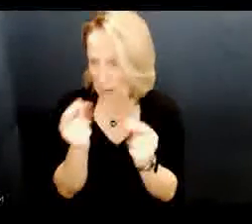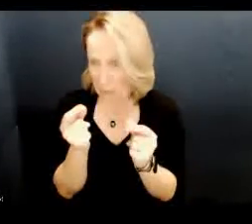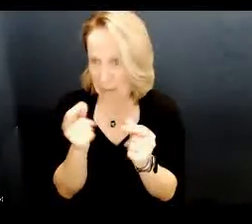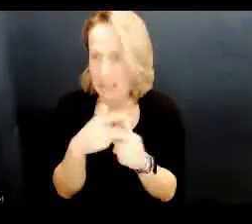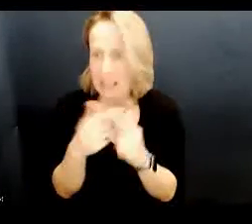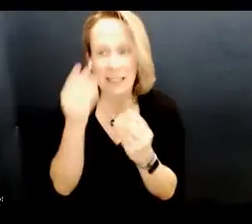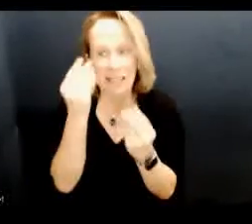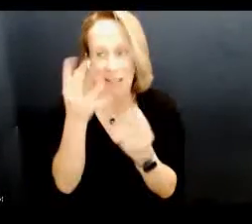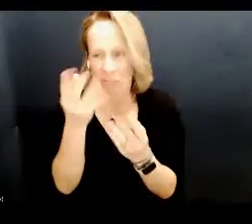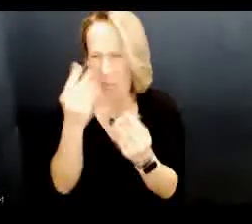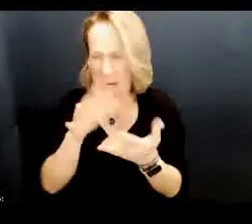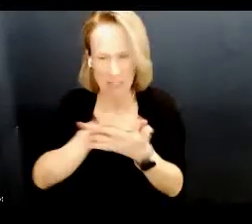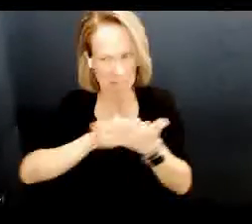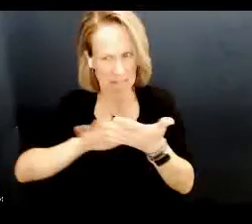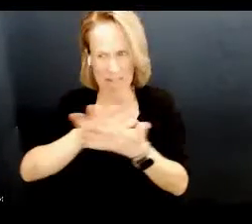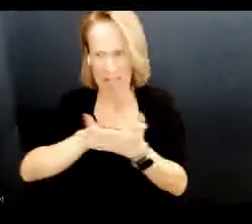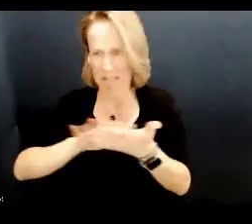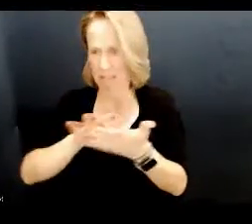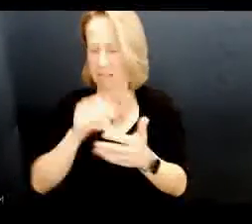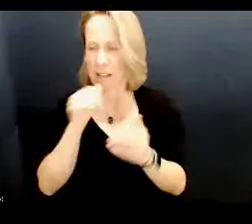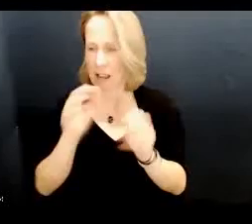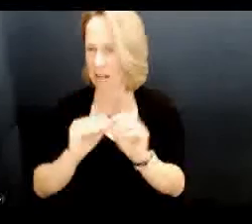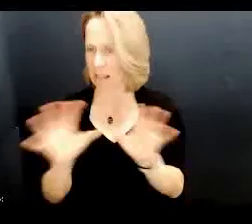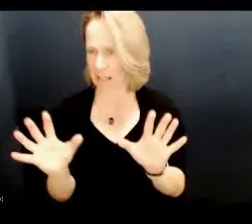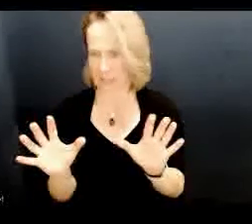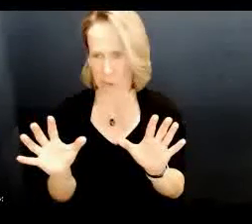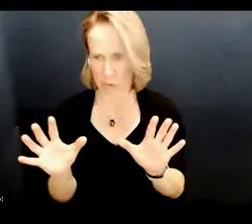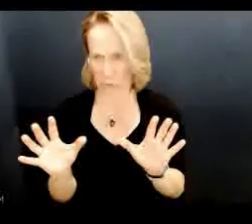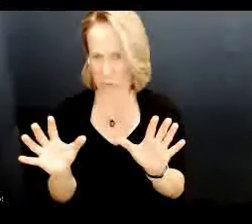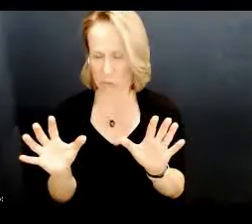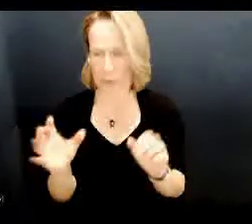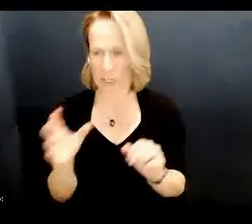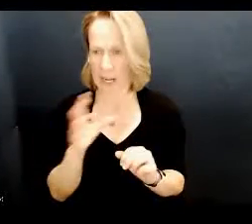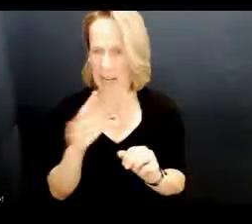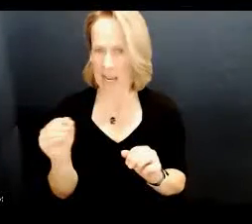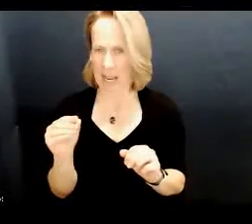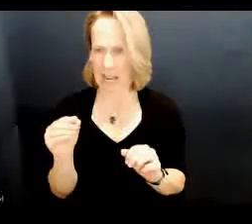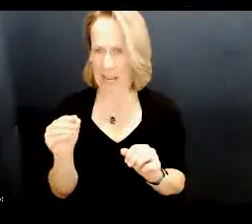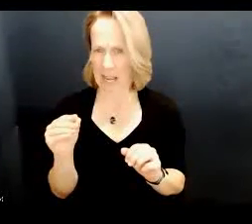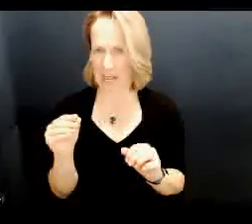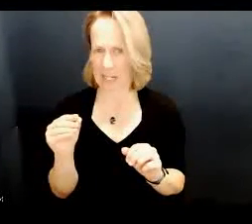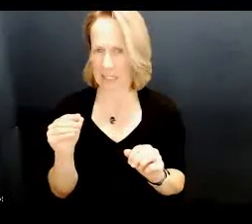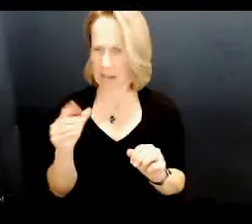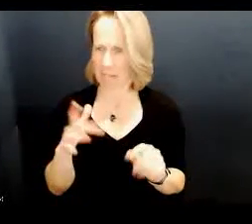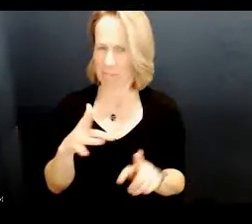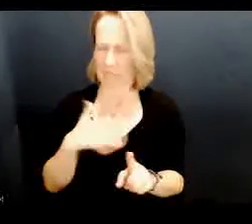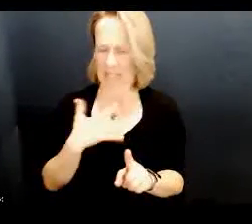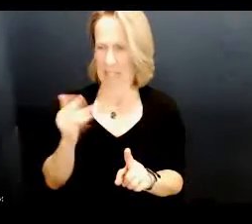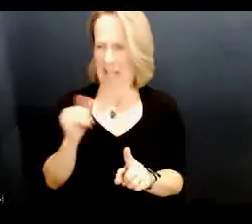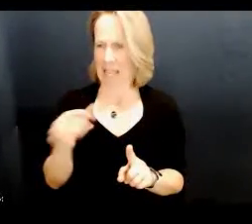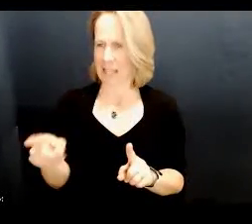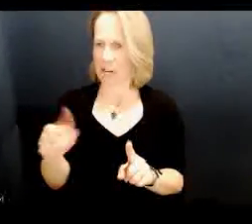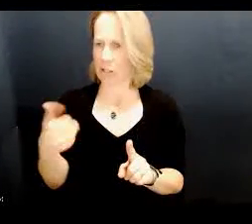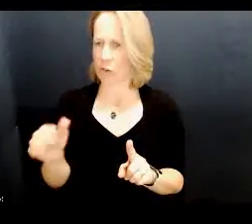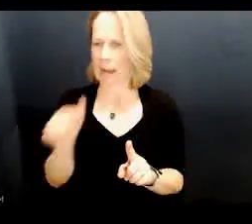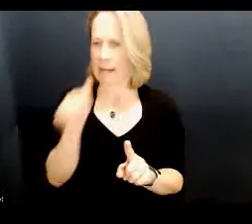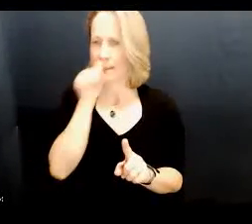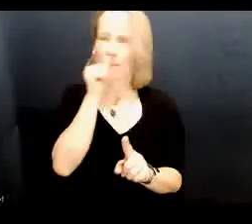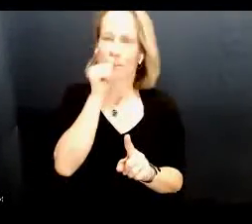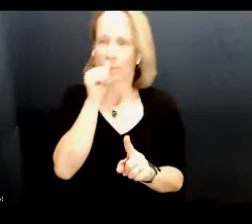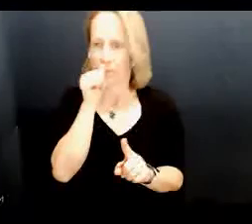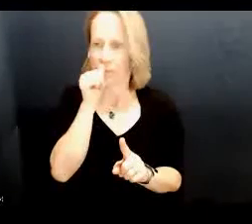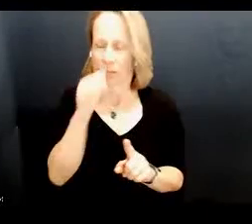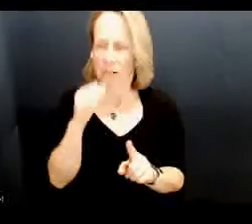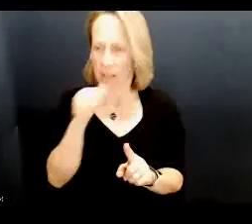really unclear, and can be seen as if they're withholding information, right? And this is a